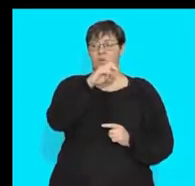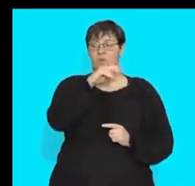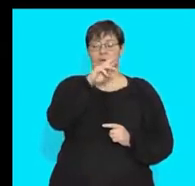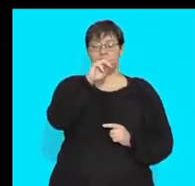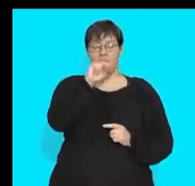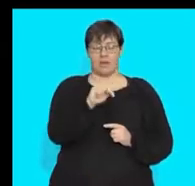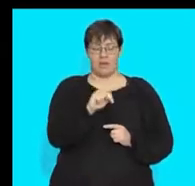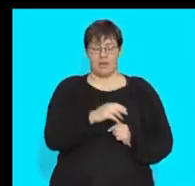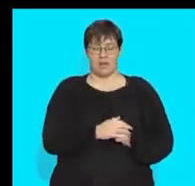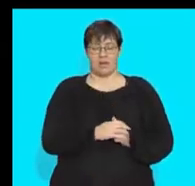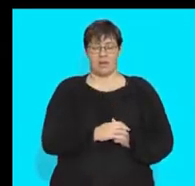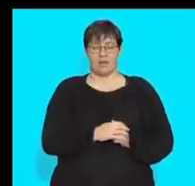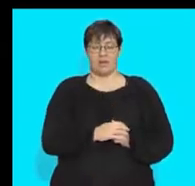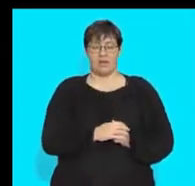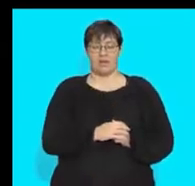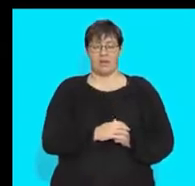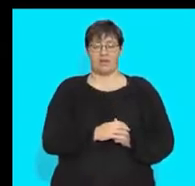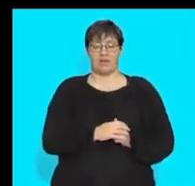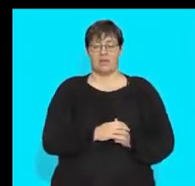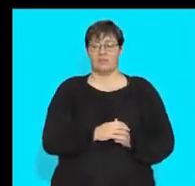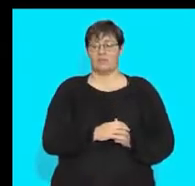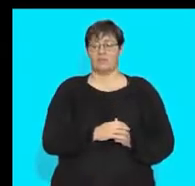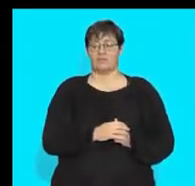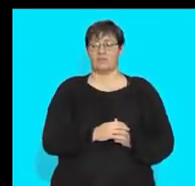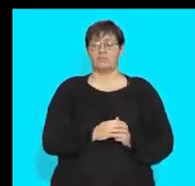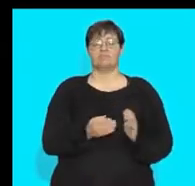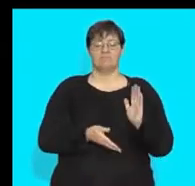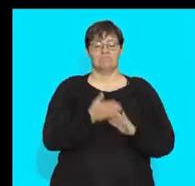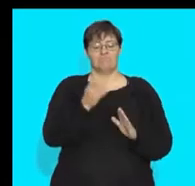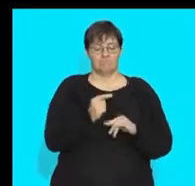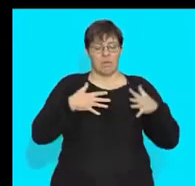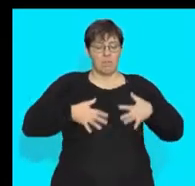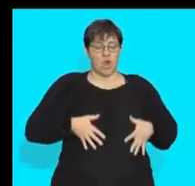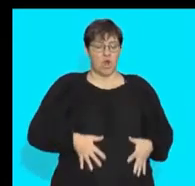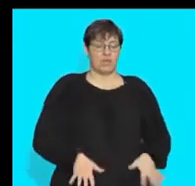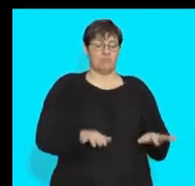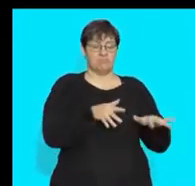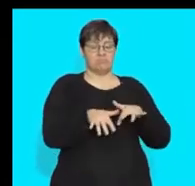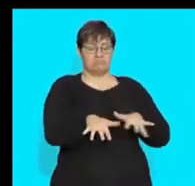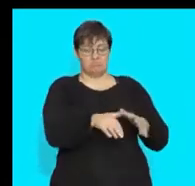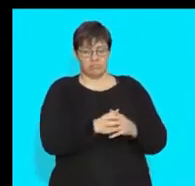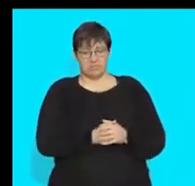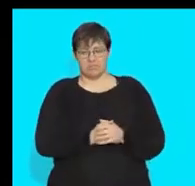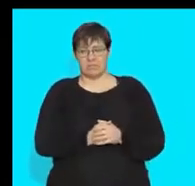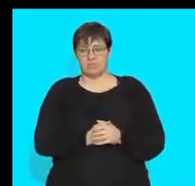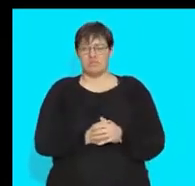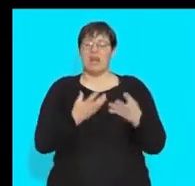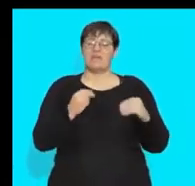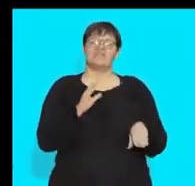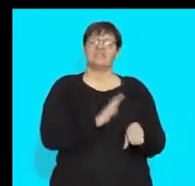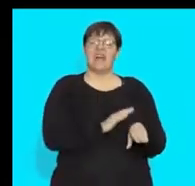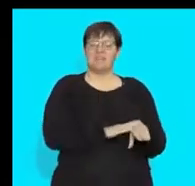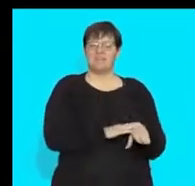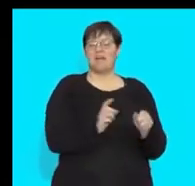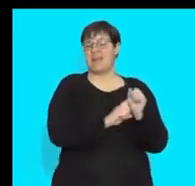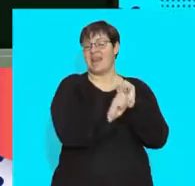oxyhemoglobin. And there it goes. It's on its way to the rest of the body. Right, so I'm not going to have time